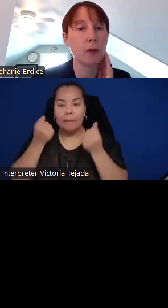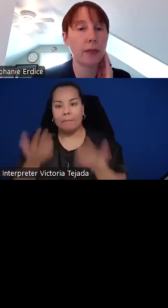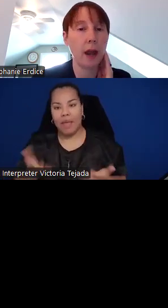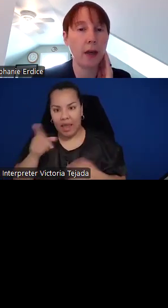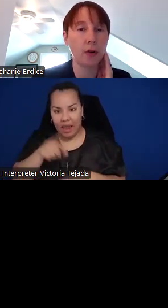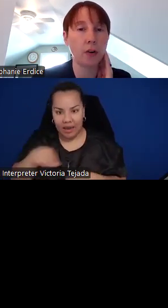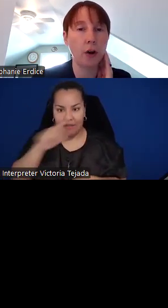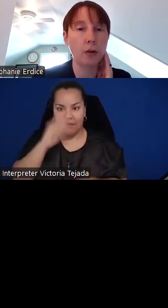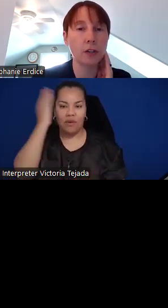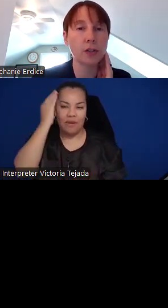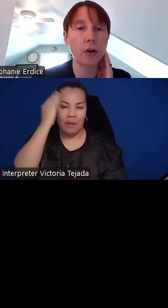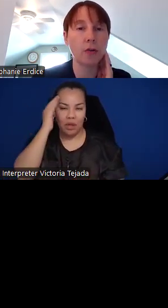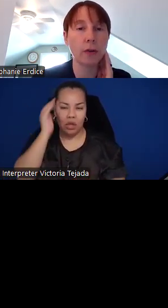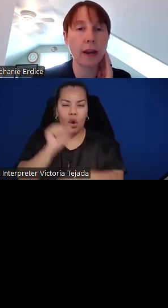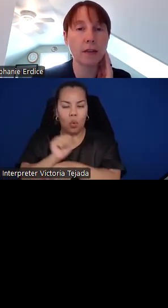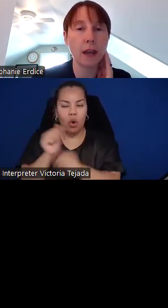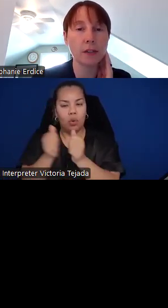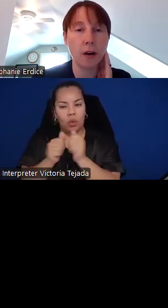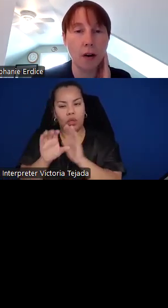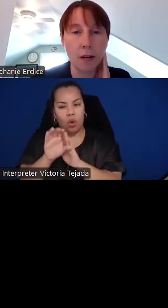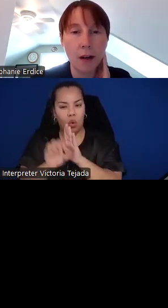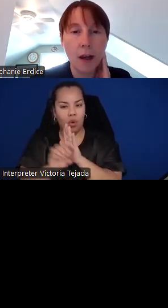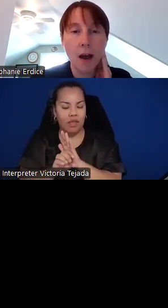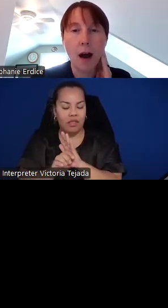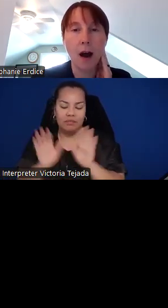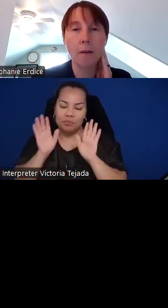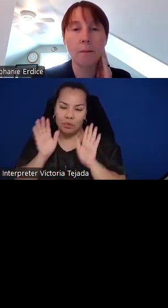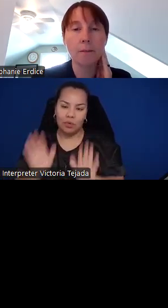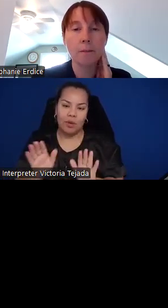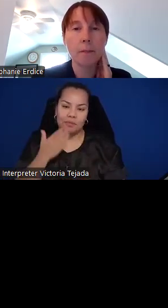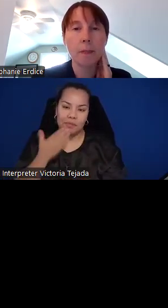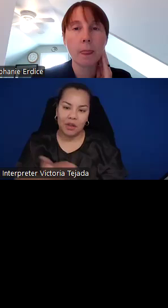with working with an ethical code. So great. Thanks all.